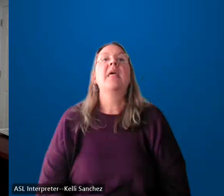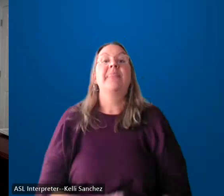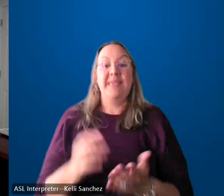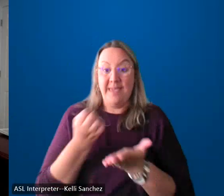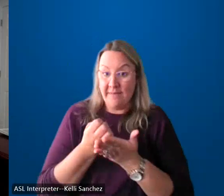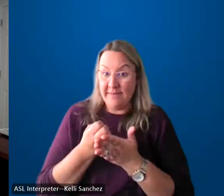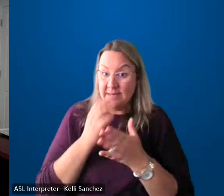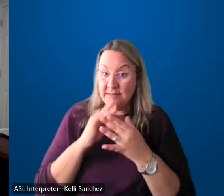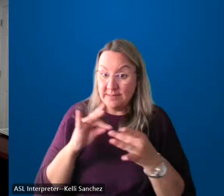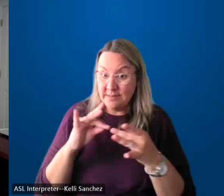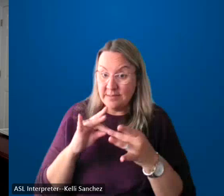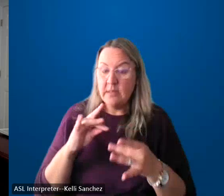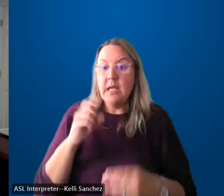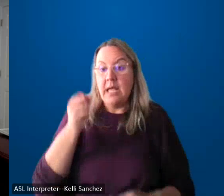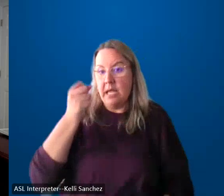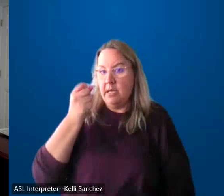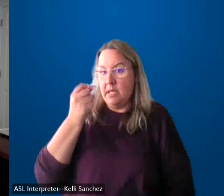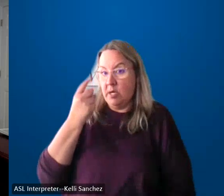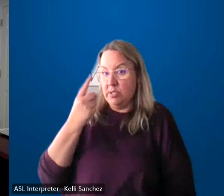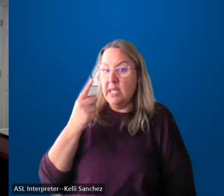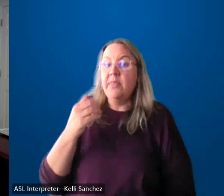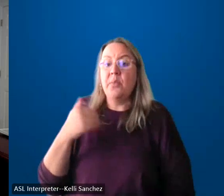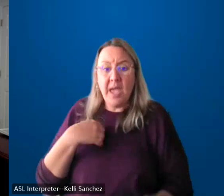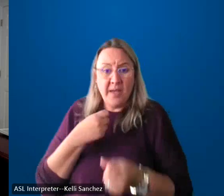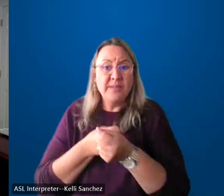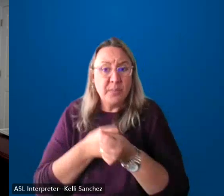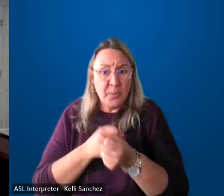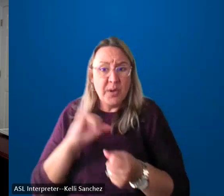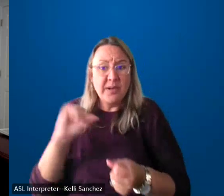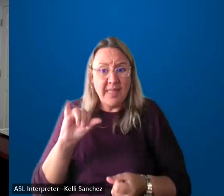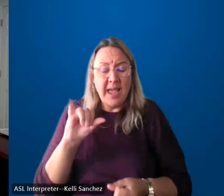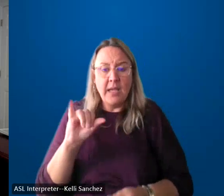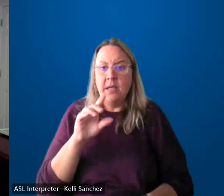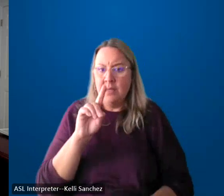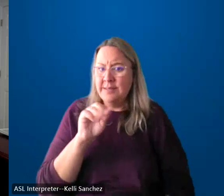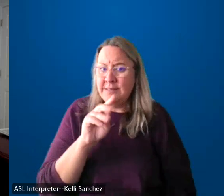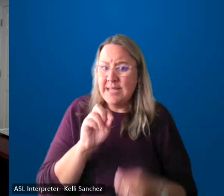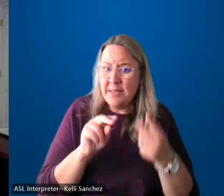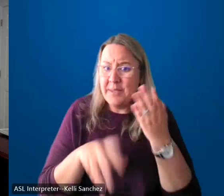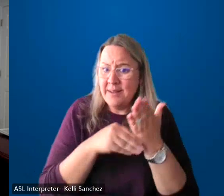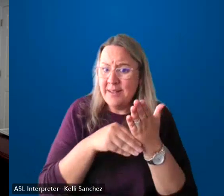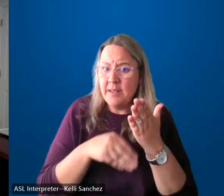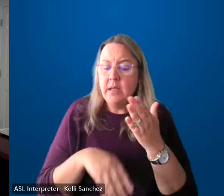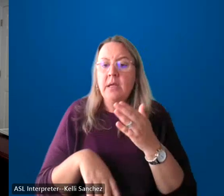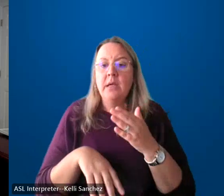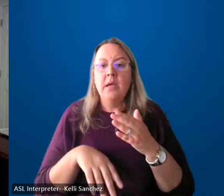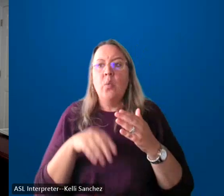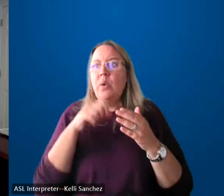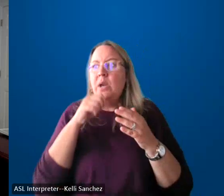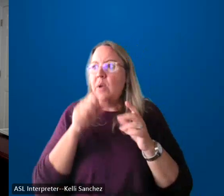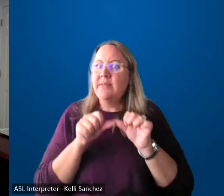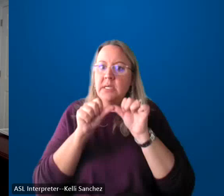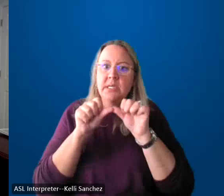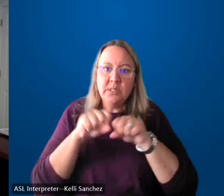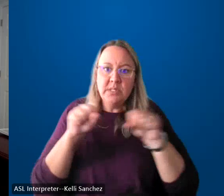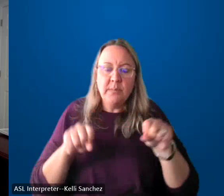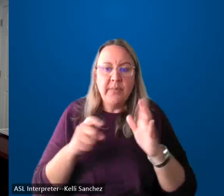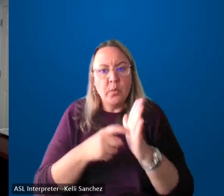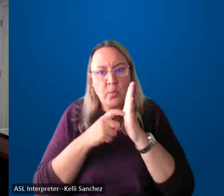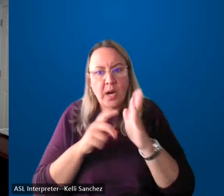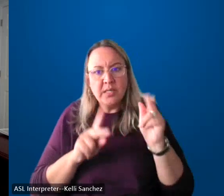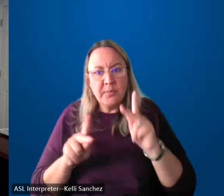and understand that there are supports, just like Damon talked about. We don't have to continue in a system that requires the people that